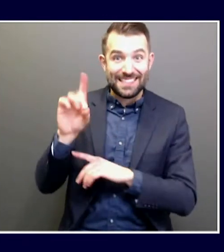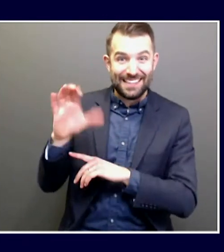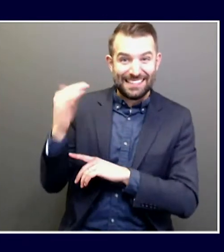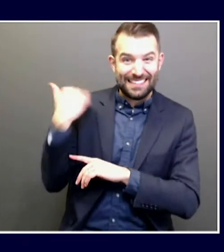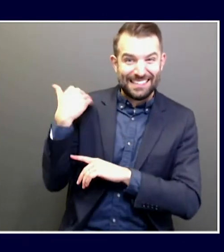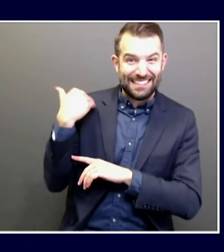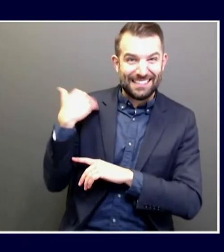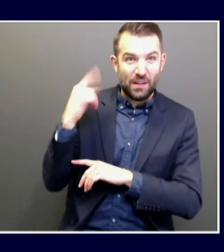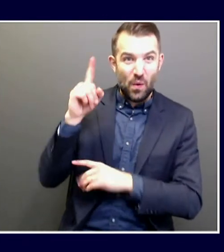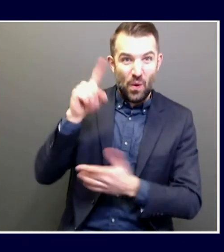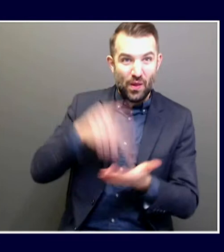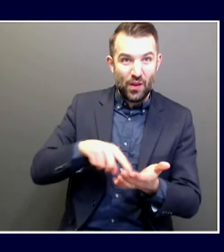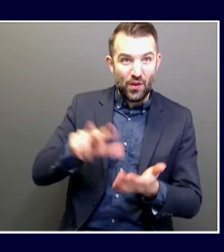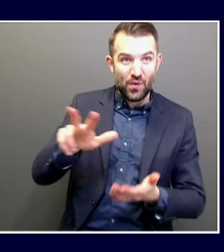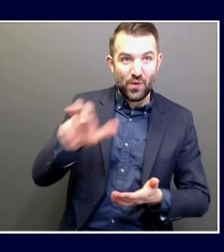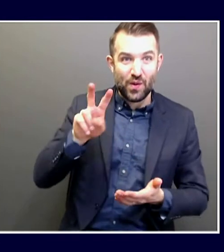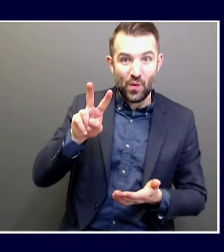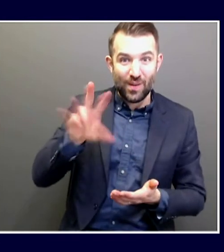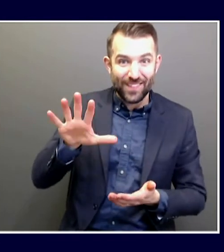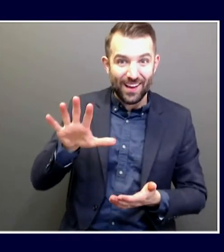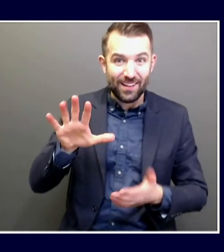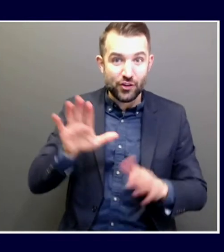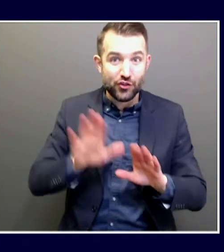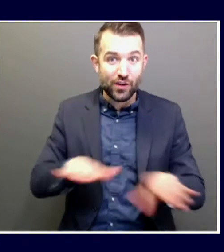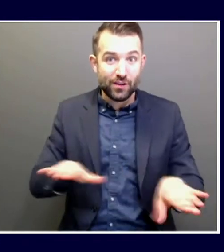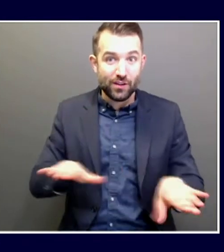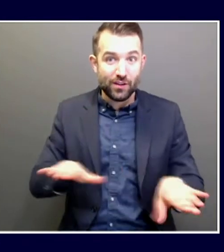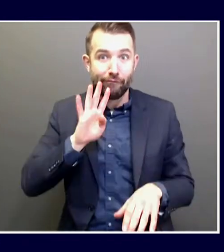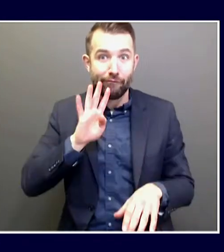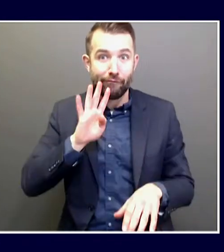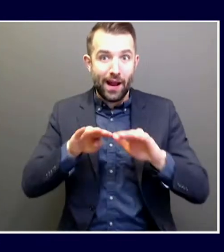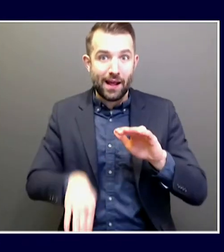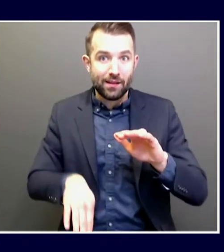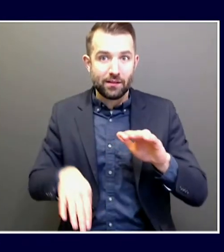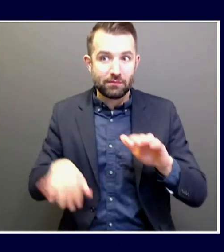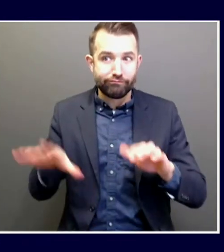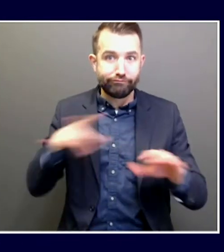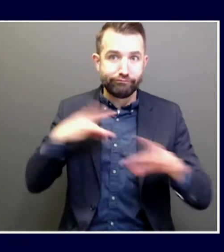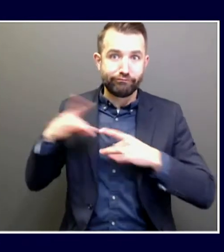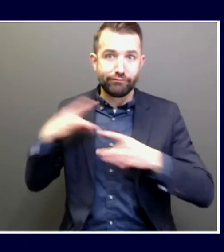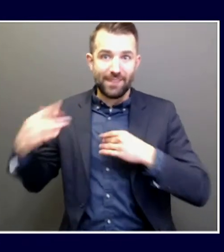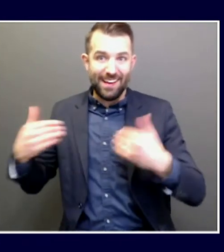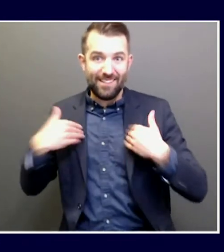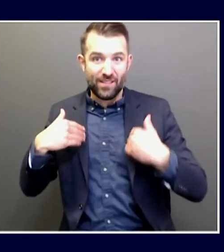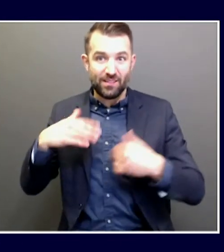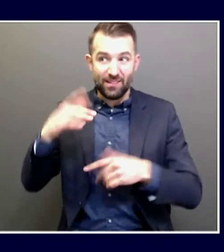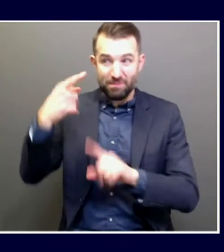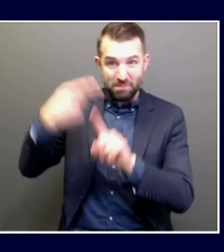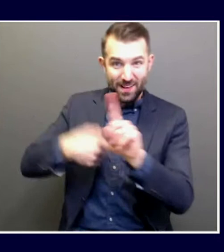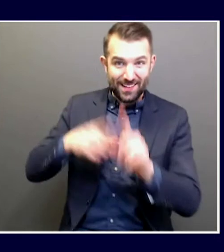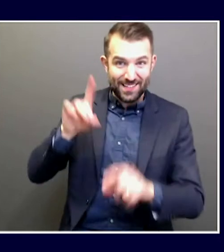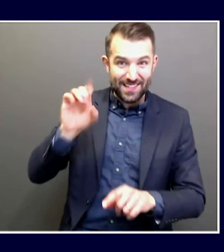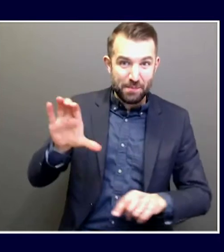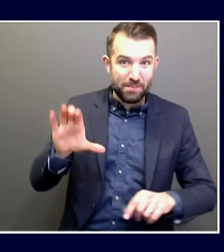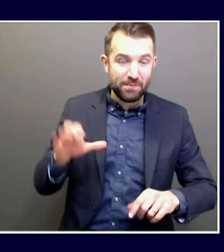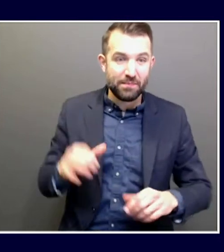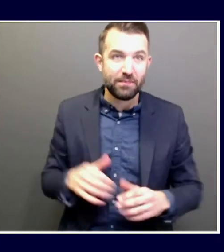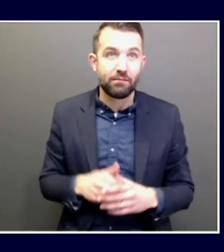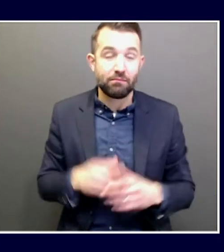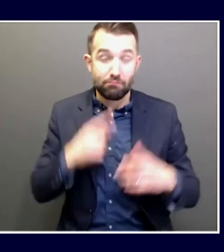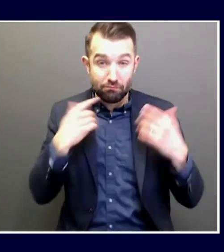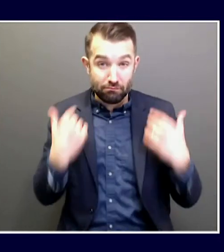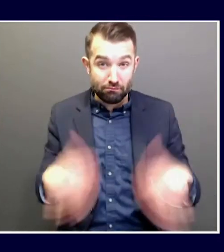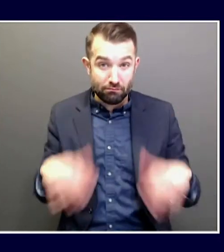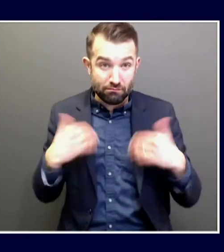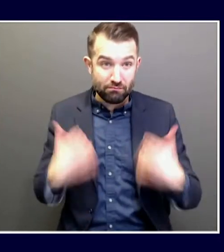virus. And I know that we have this kind of concept of Omicron possibly being milder, kids generally being